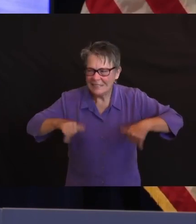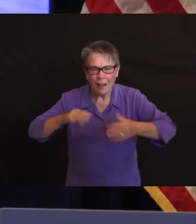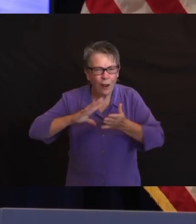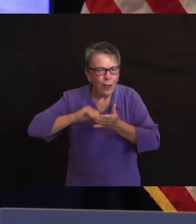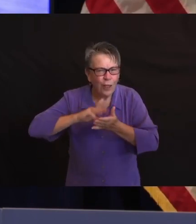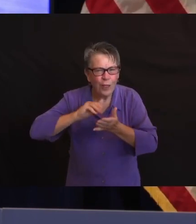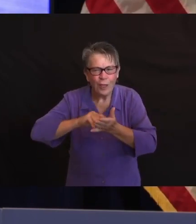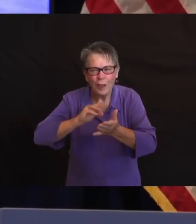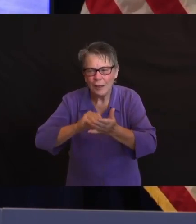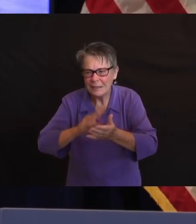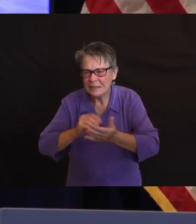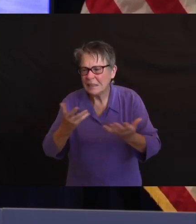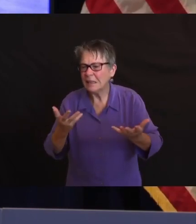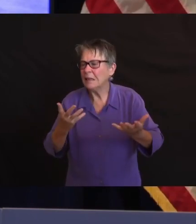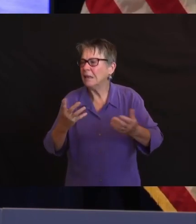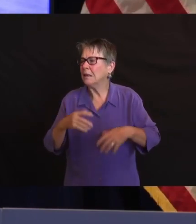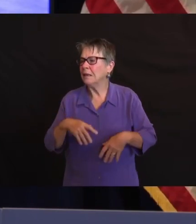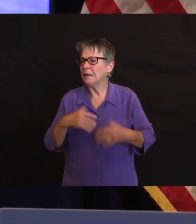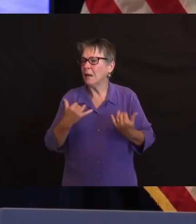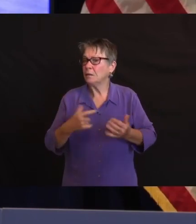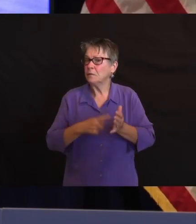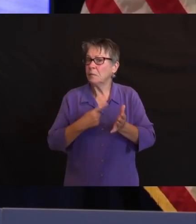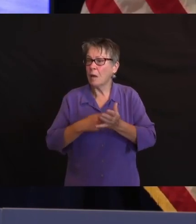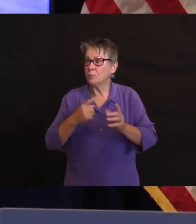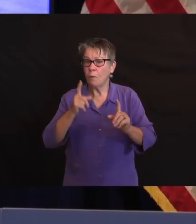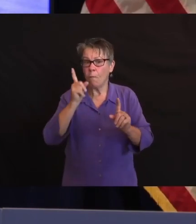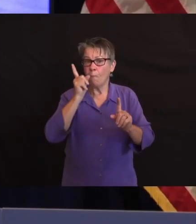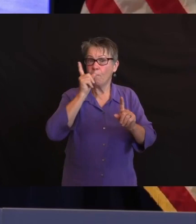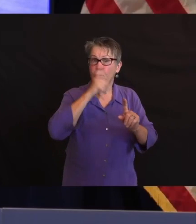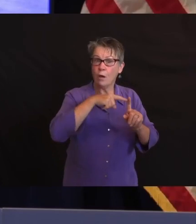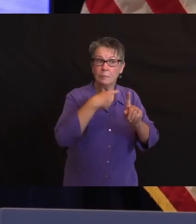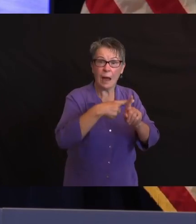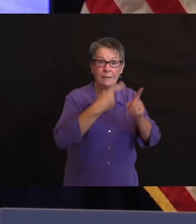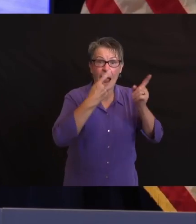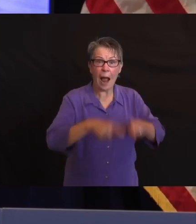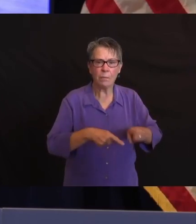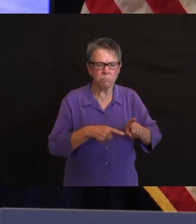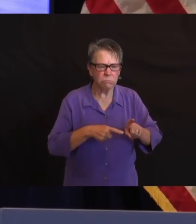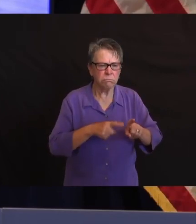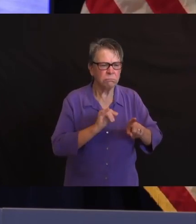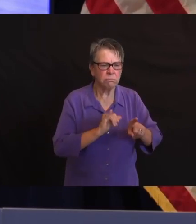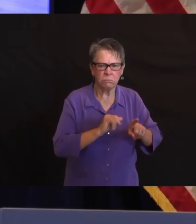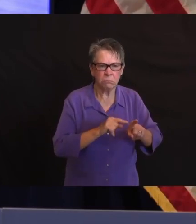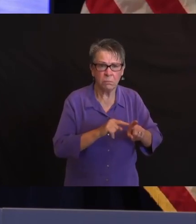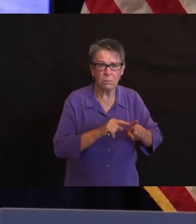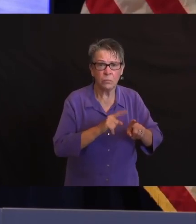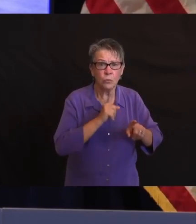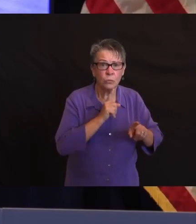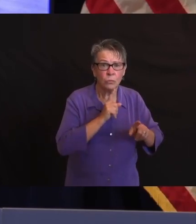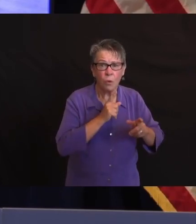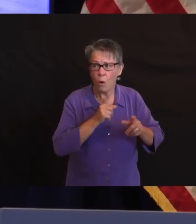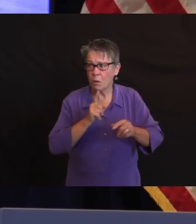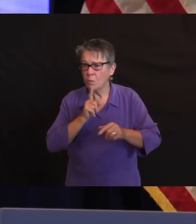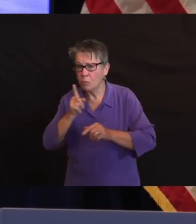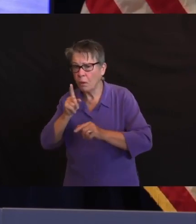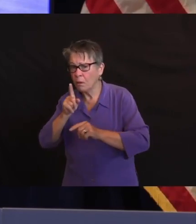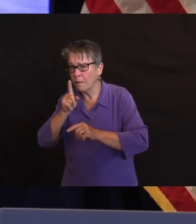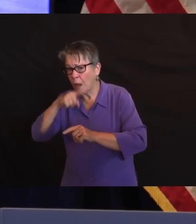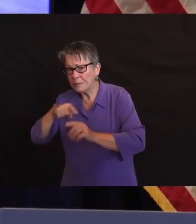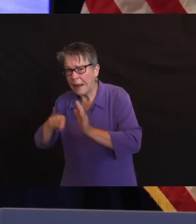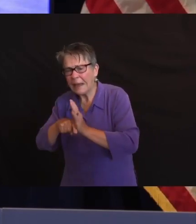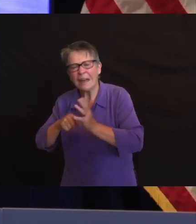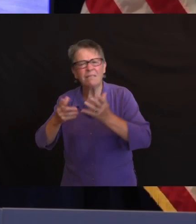to, for example, a seasonal coronavirus, which circulate yearly in the United States and cause mild cold symptoms.